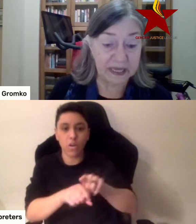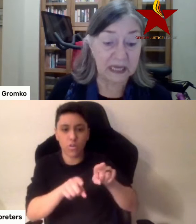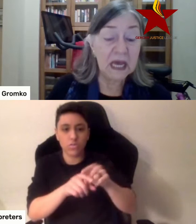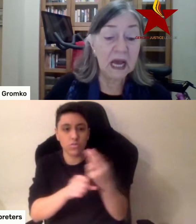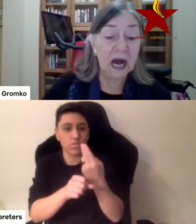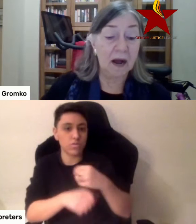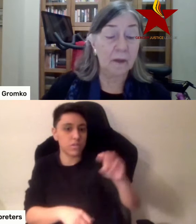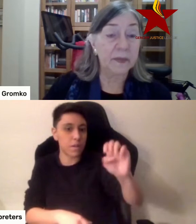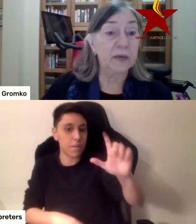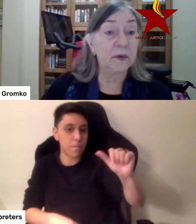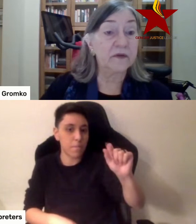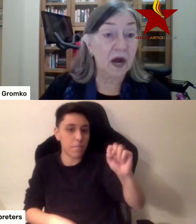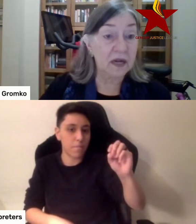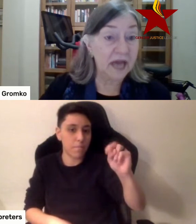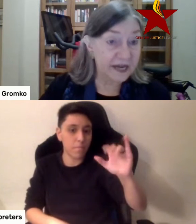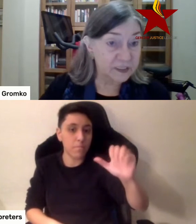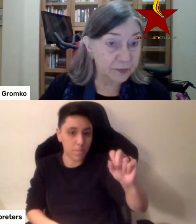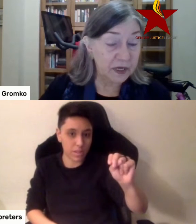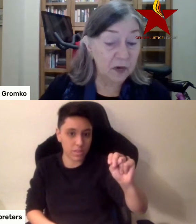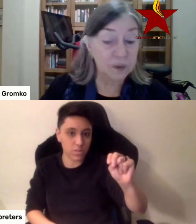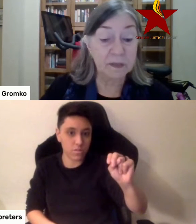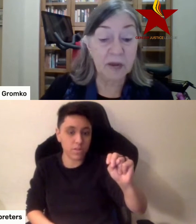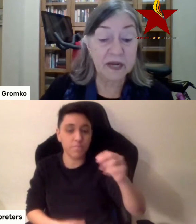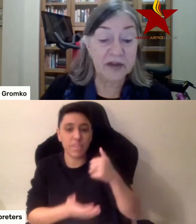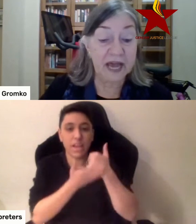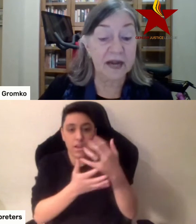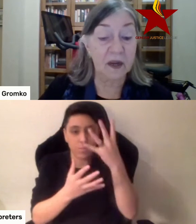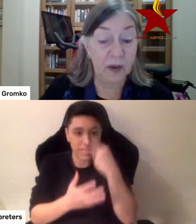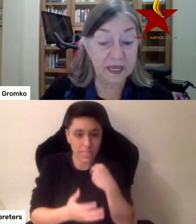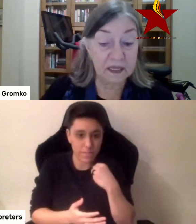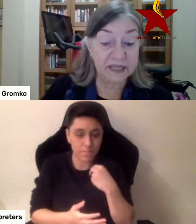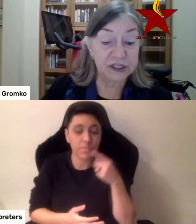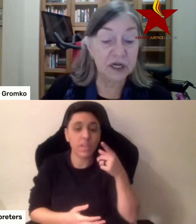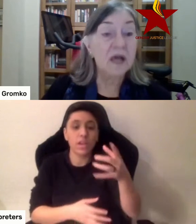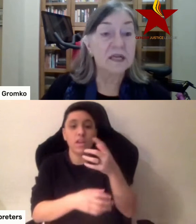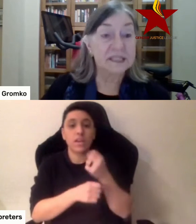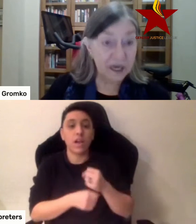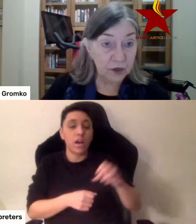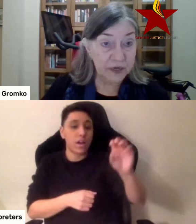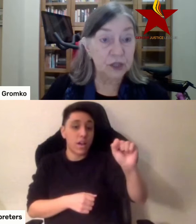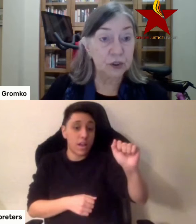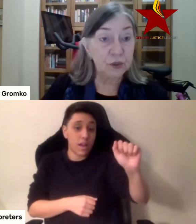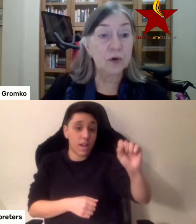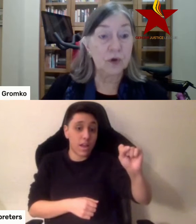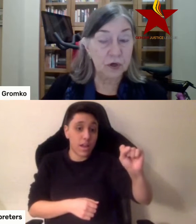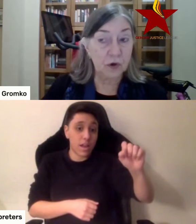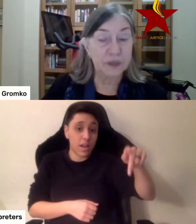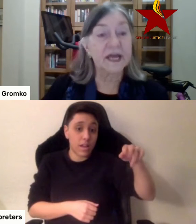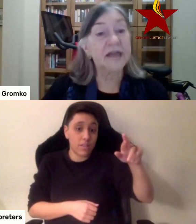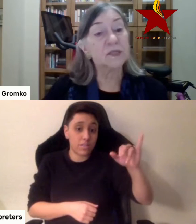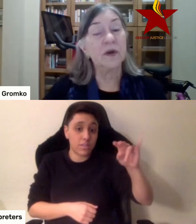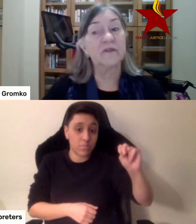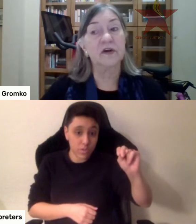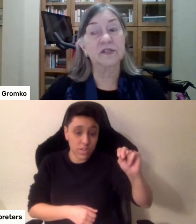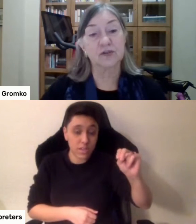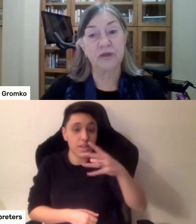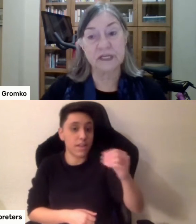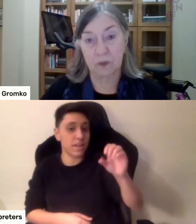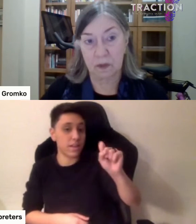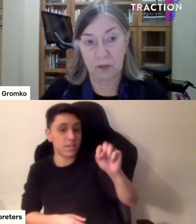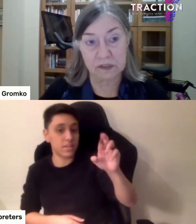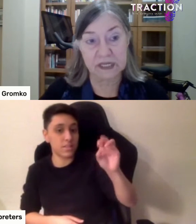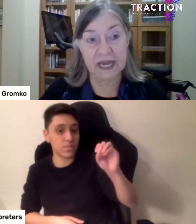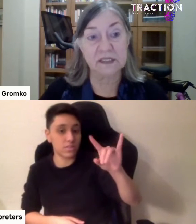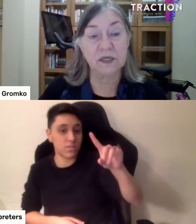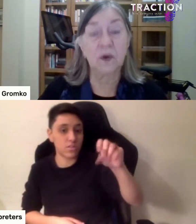mechanism might be. He would have gotten aspirin or some kind of an anticoagulation, steroids, glucocorticoids. That's one of our